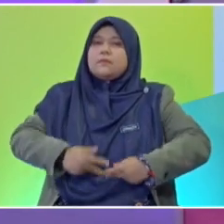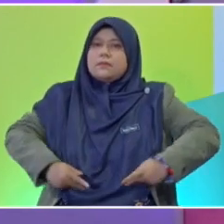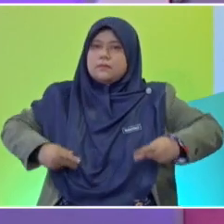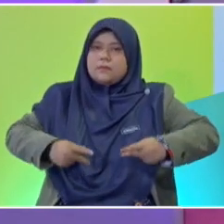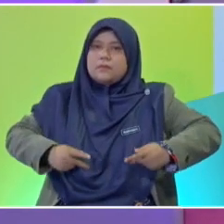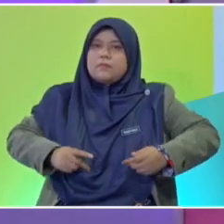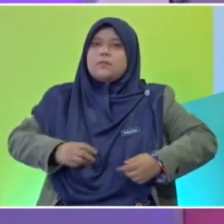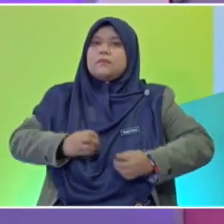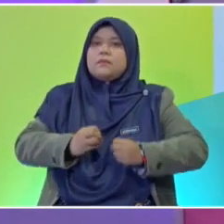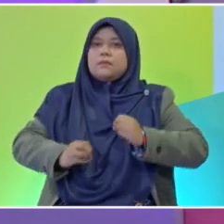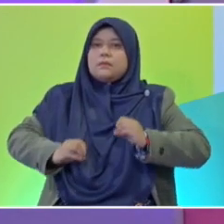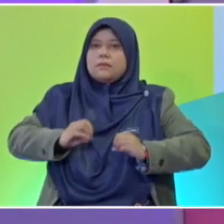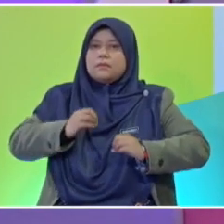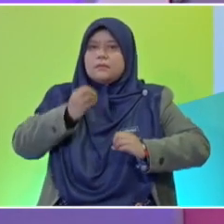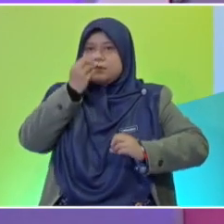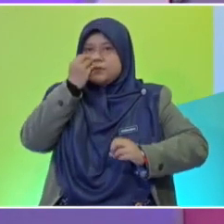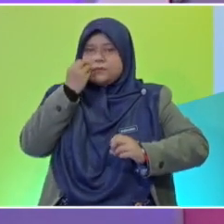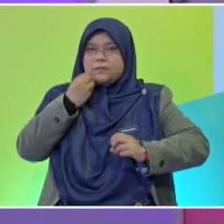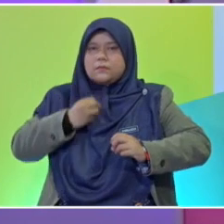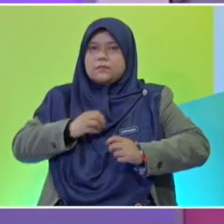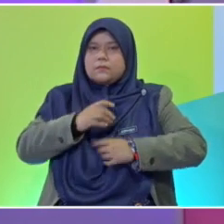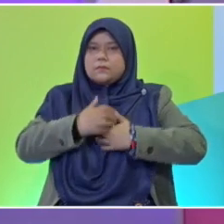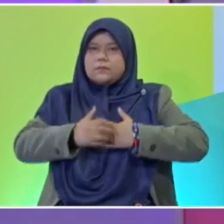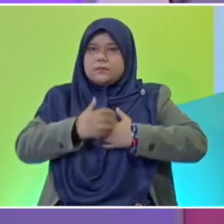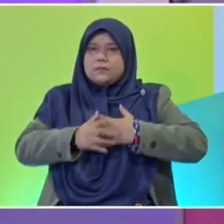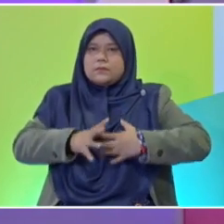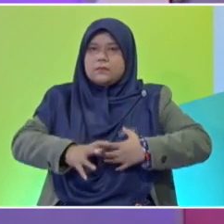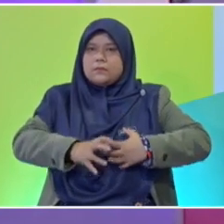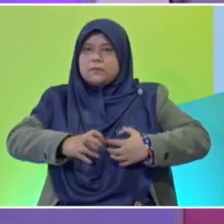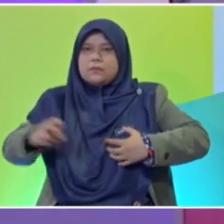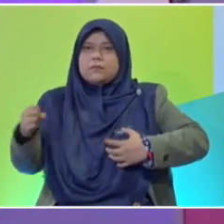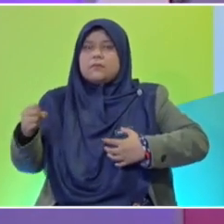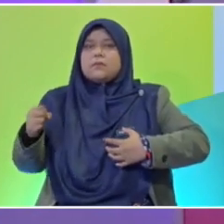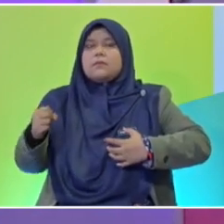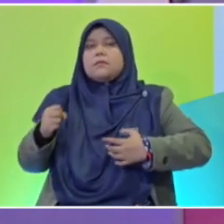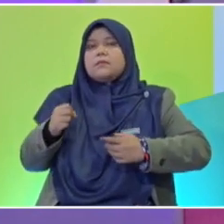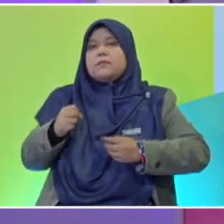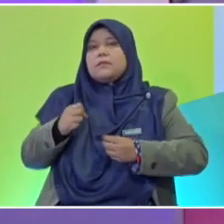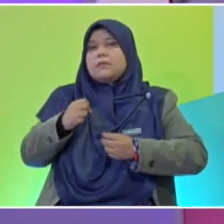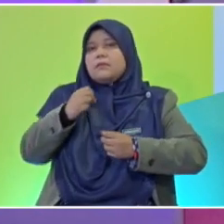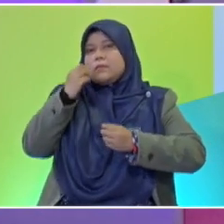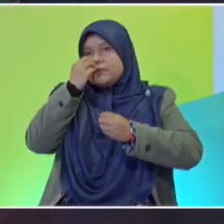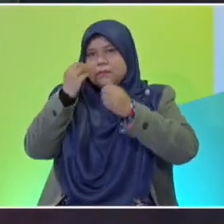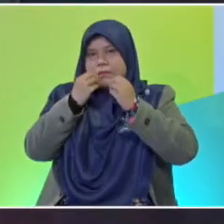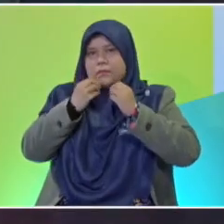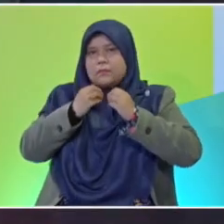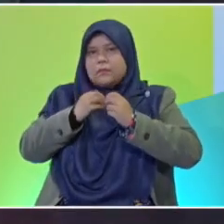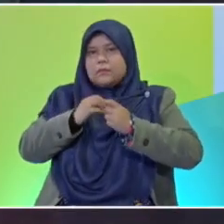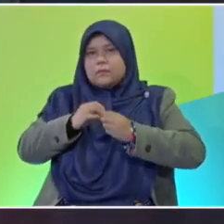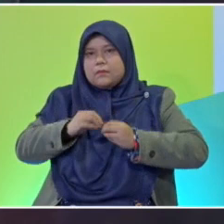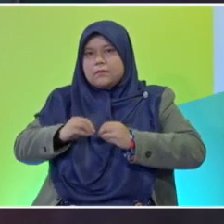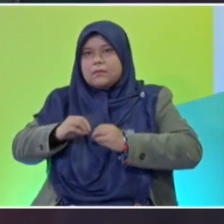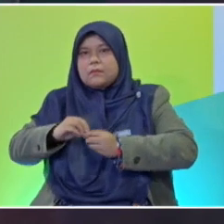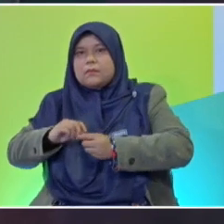with oxygen, the blood vessel will take in the oxygen and it will move